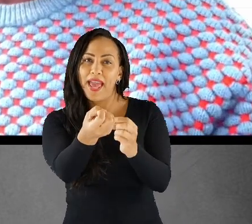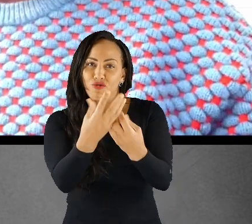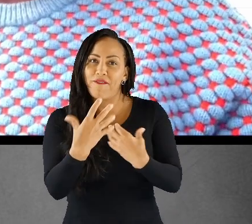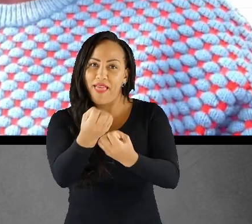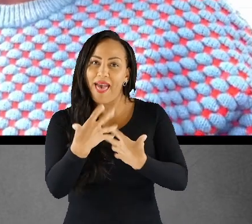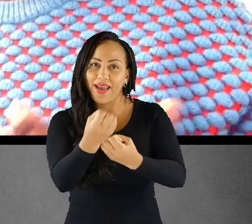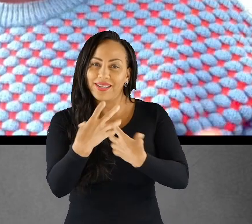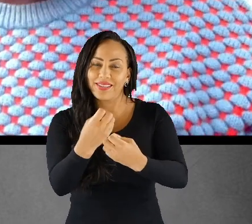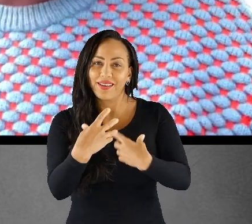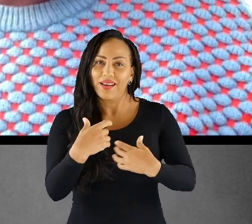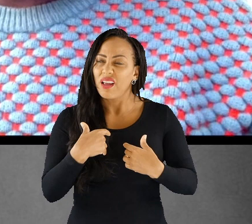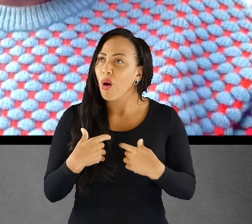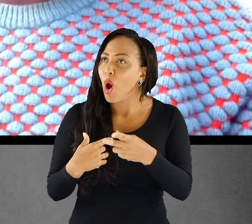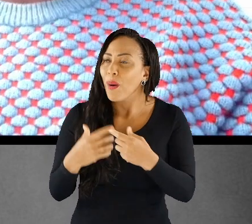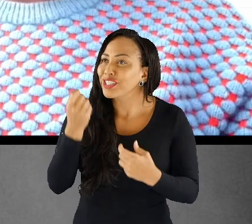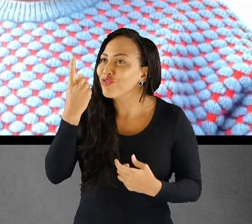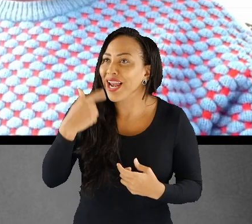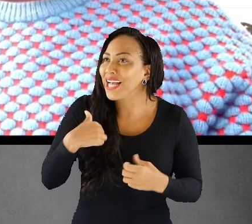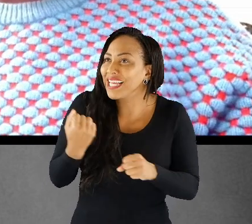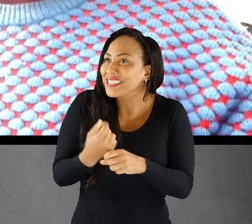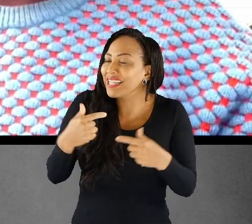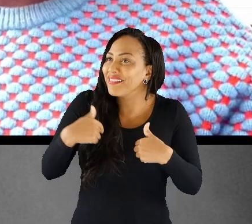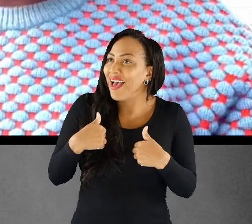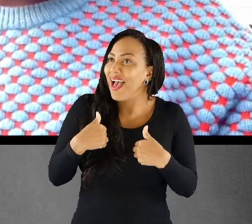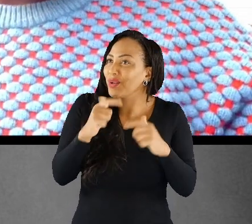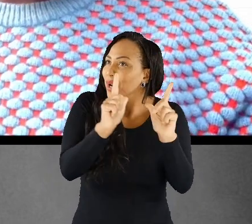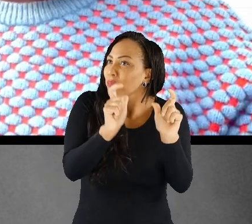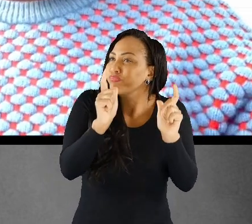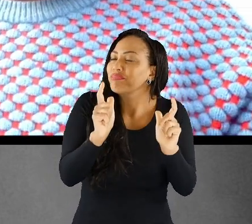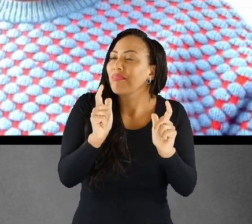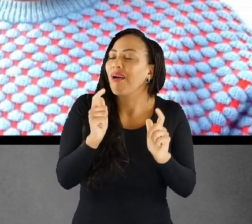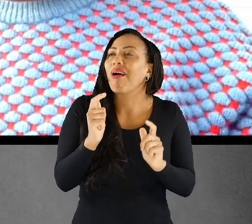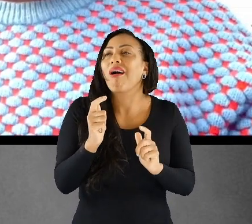even didn't even realize you were doing when you took the photograph. So